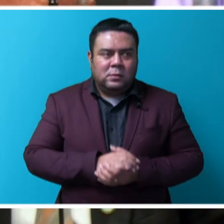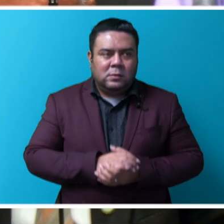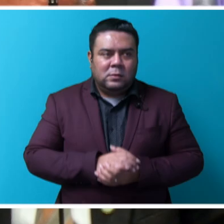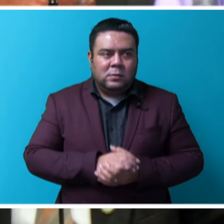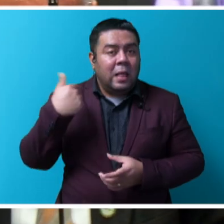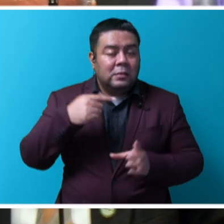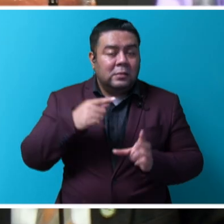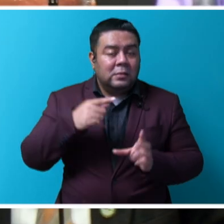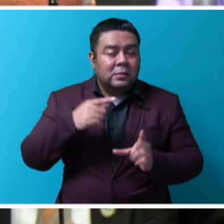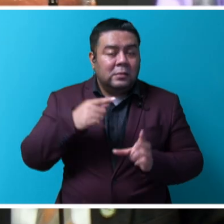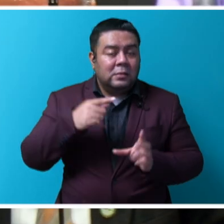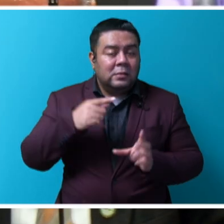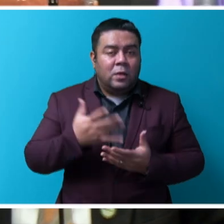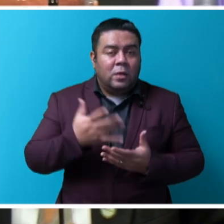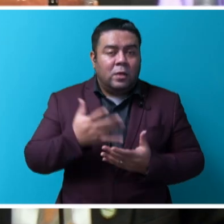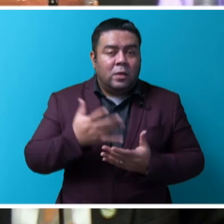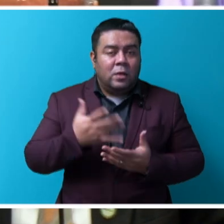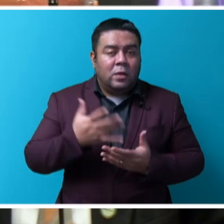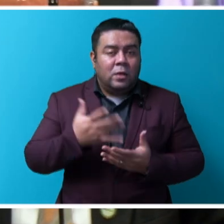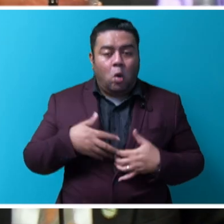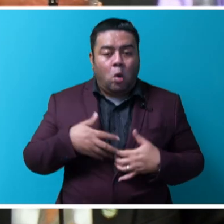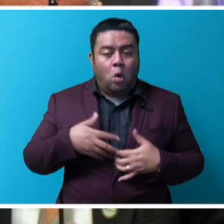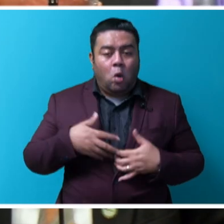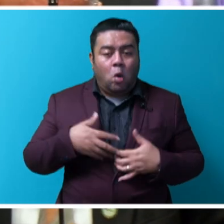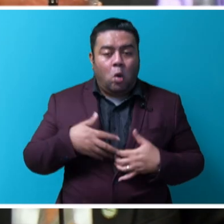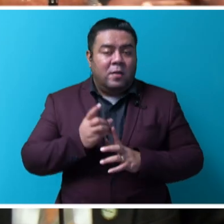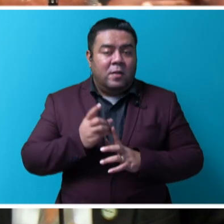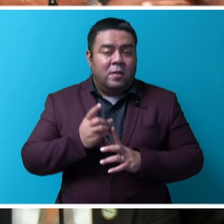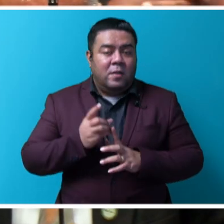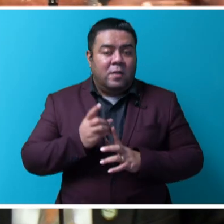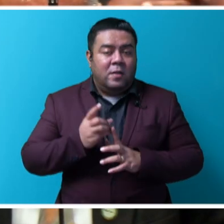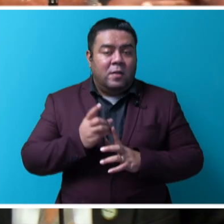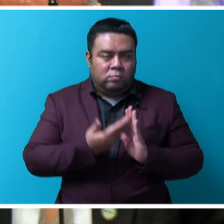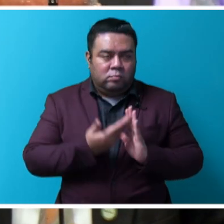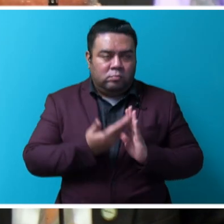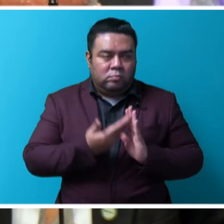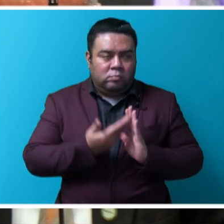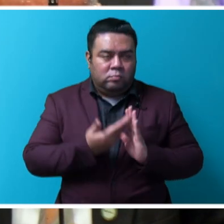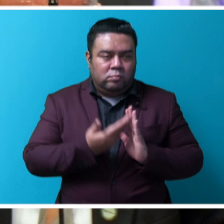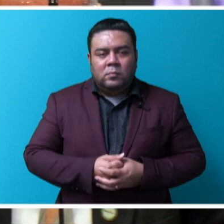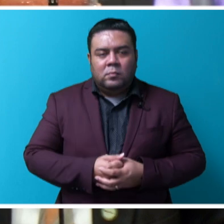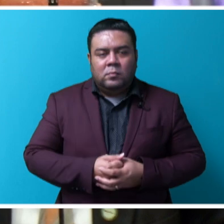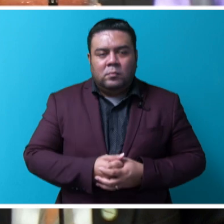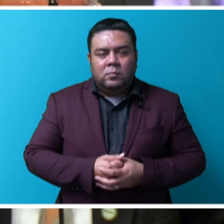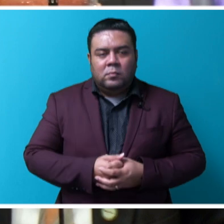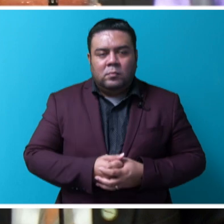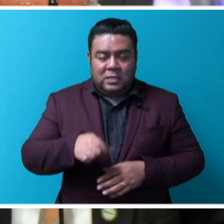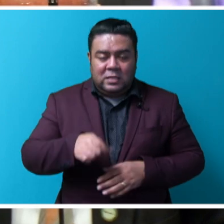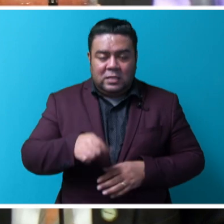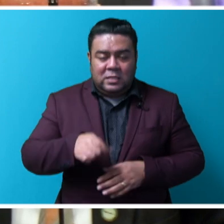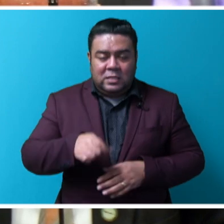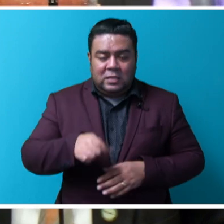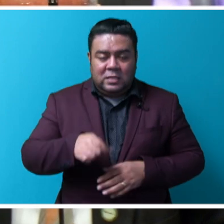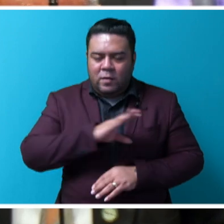land and community interests are protected from harmful impacts and economic benefits, and the growth do not come at